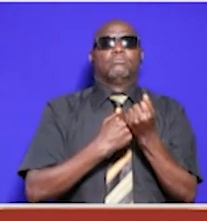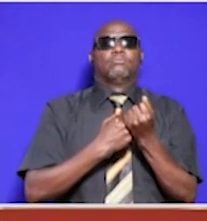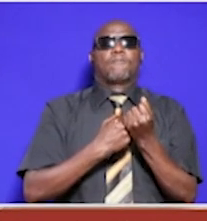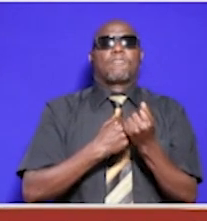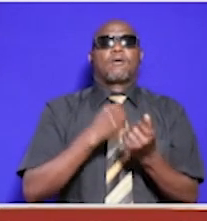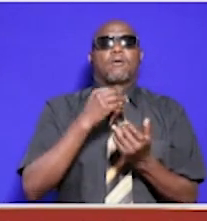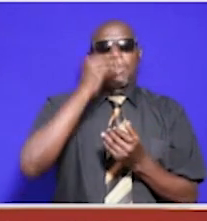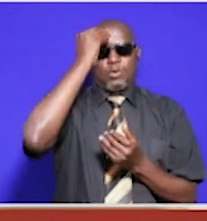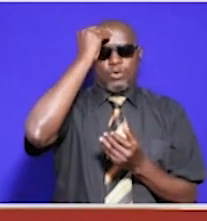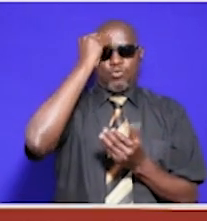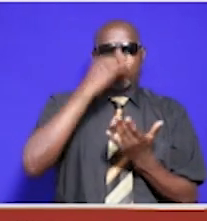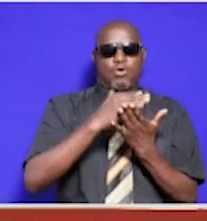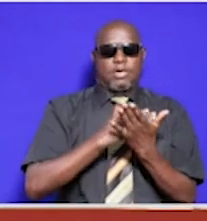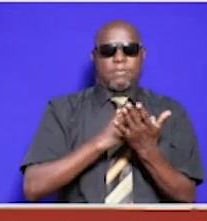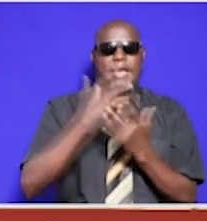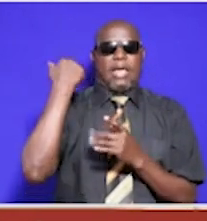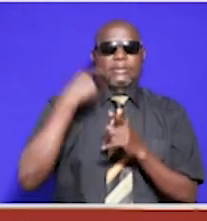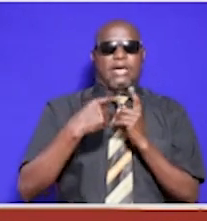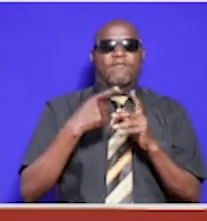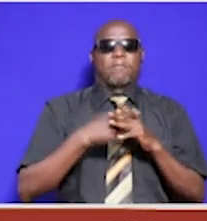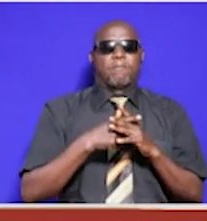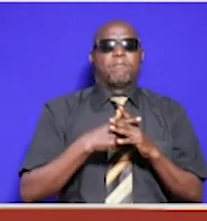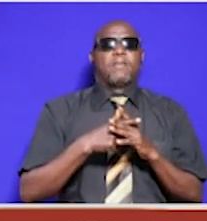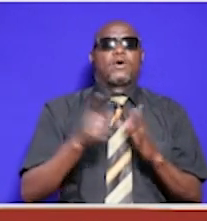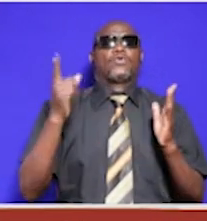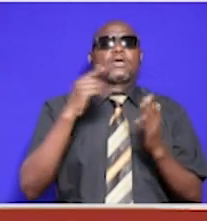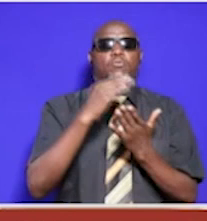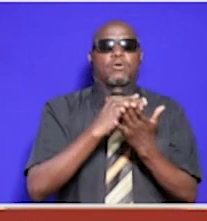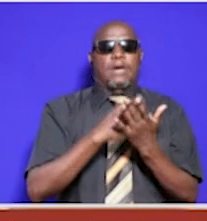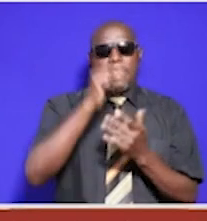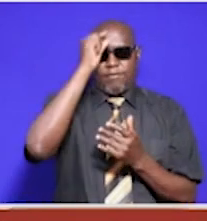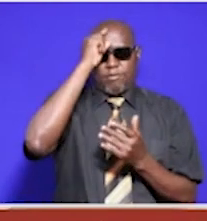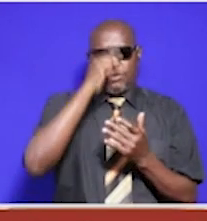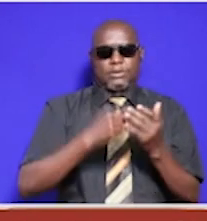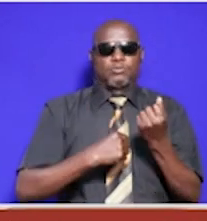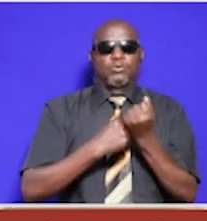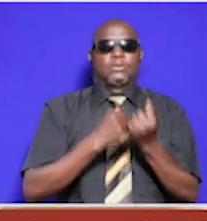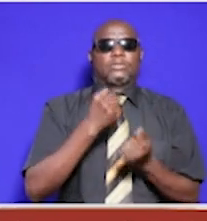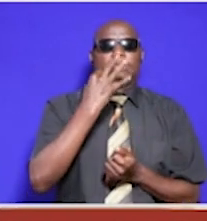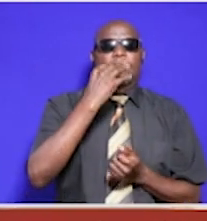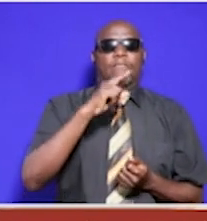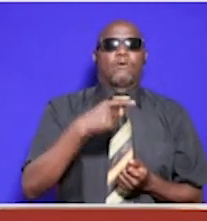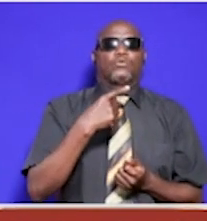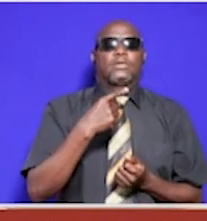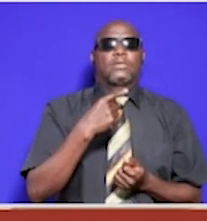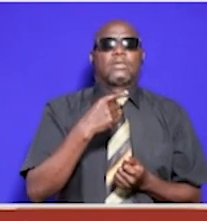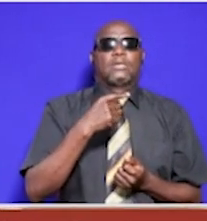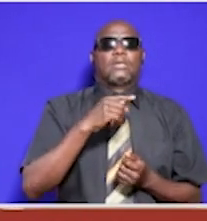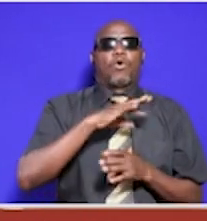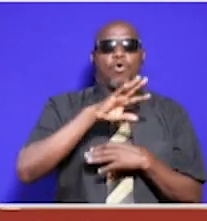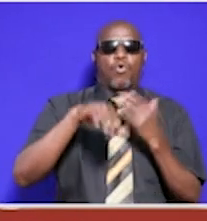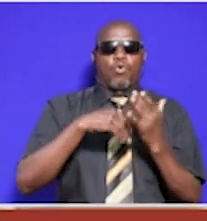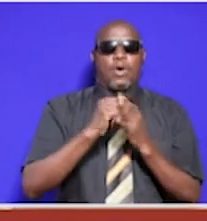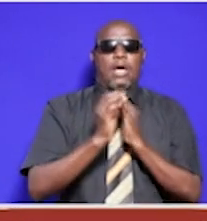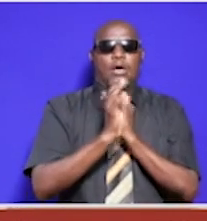year we had a pioneer program where the government sponsored 3,000 students in the whole country. Now